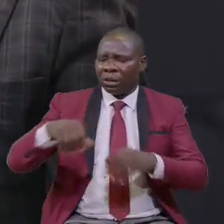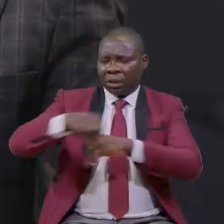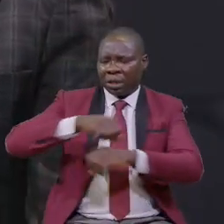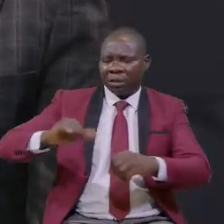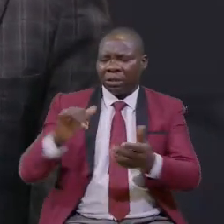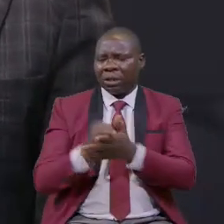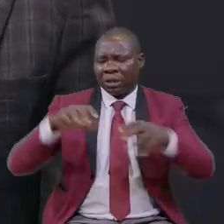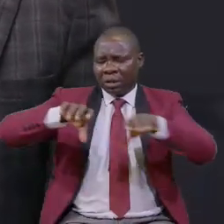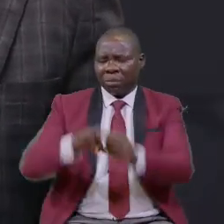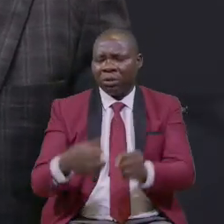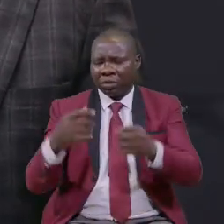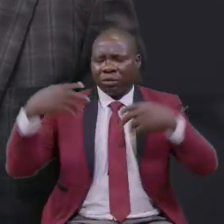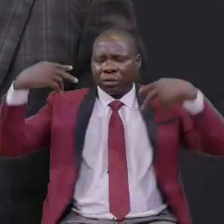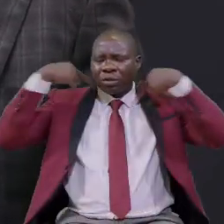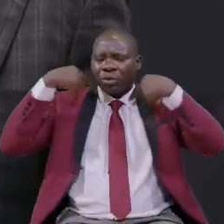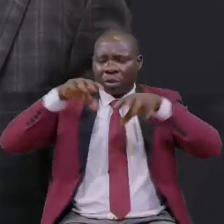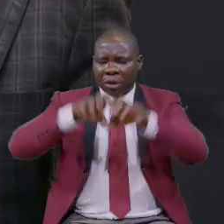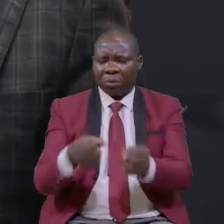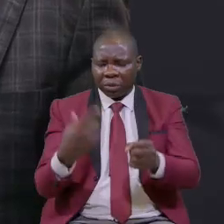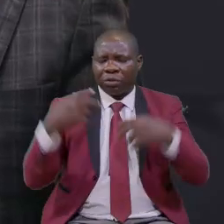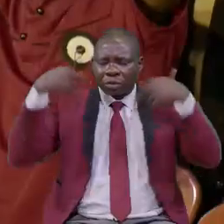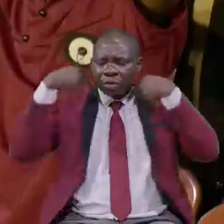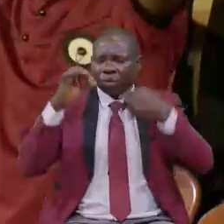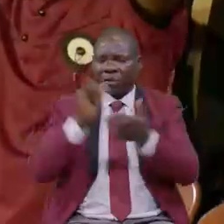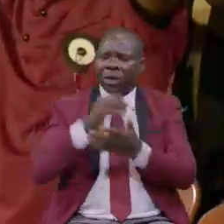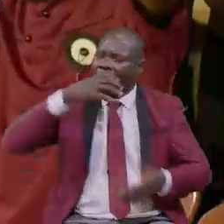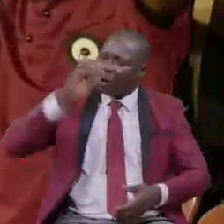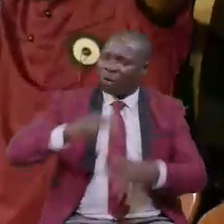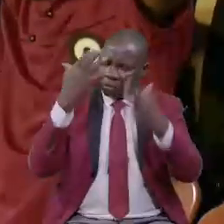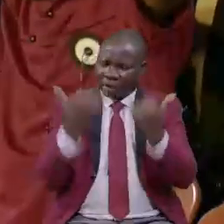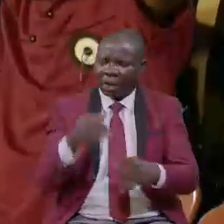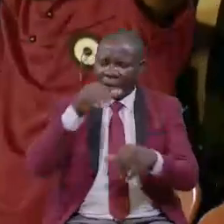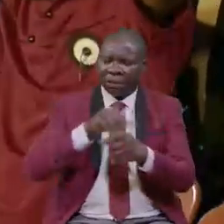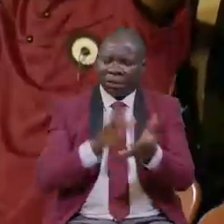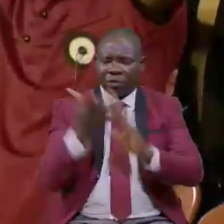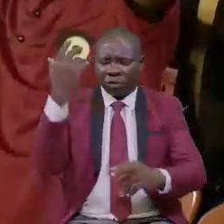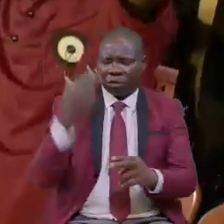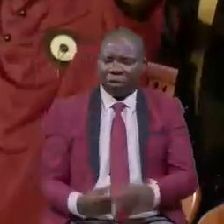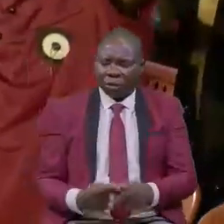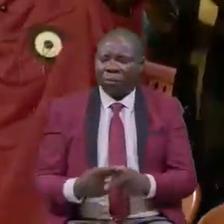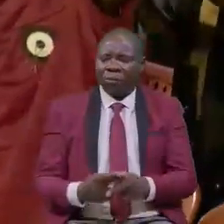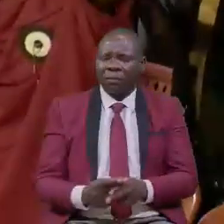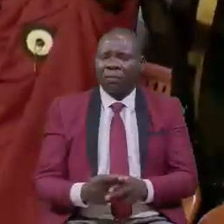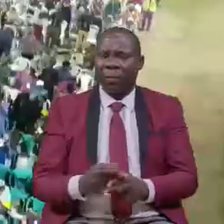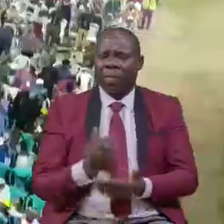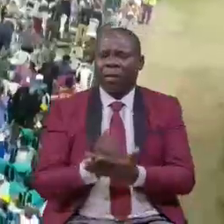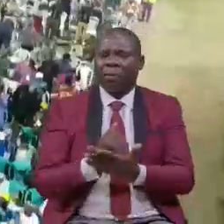yoke, breaks the yoke of that curse right now. In Jesus' name.